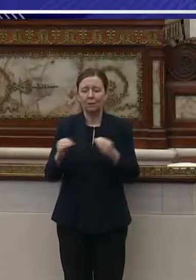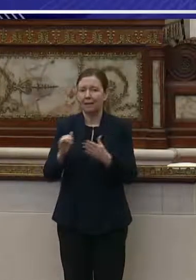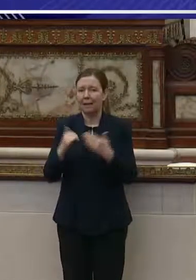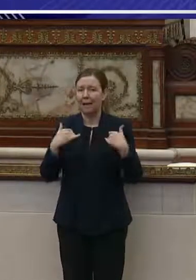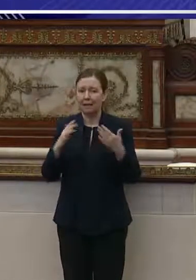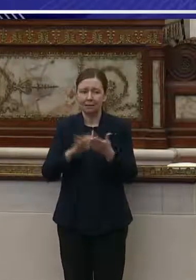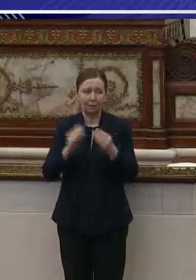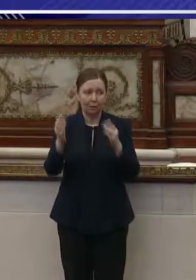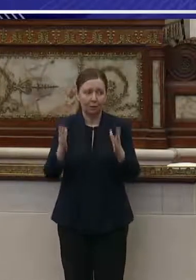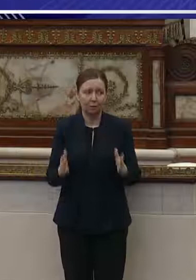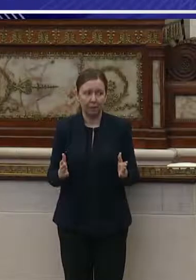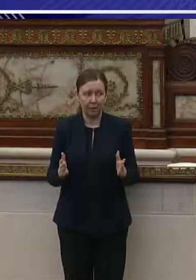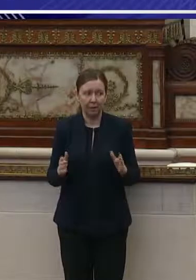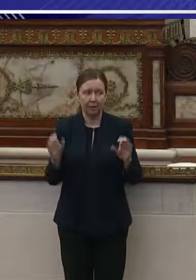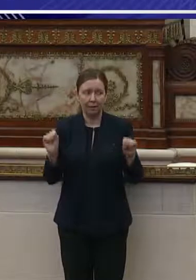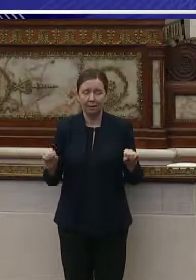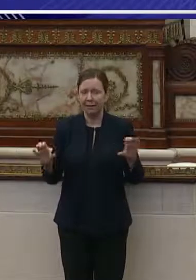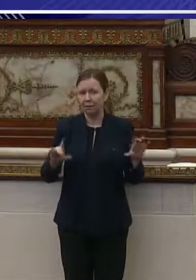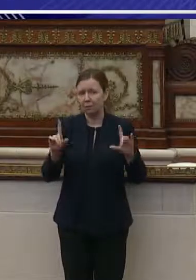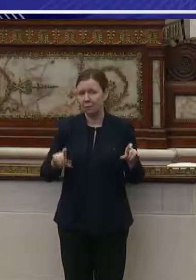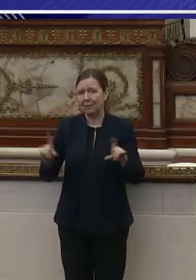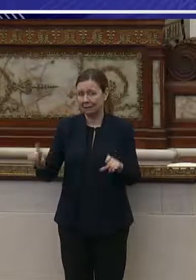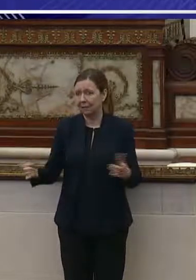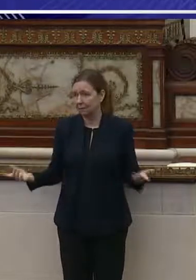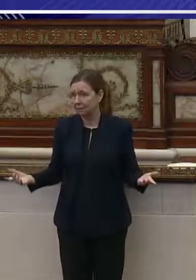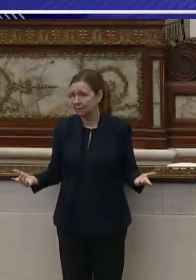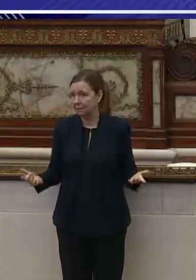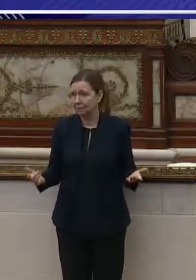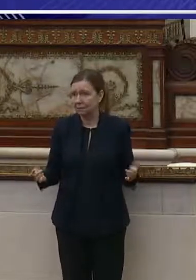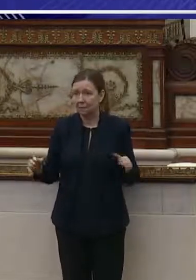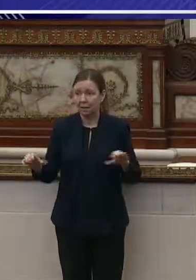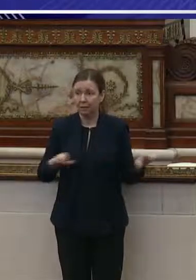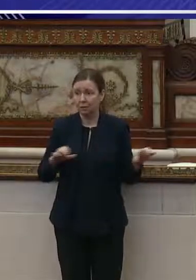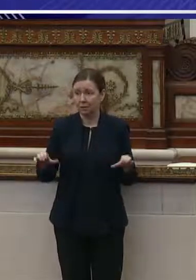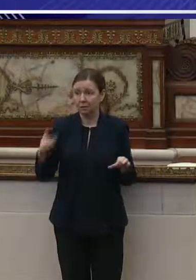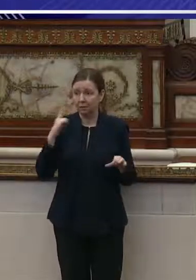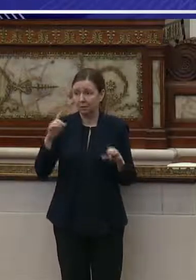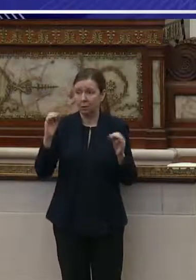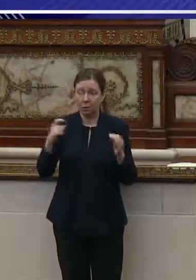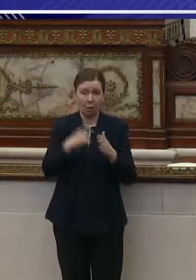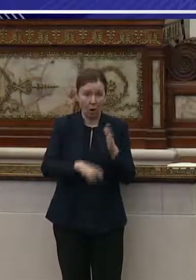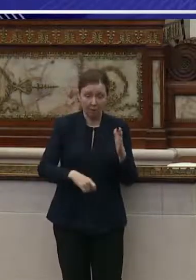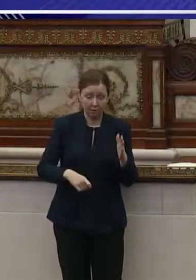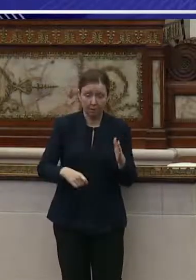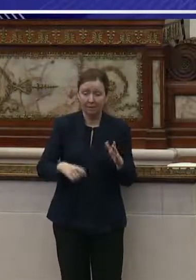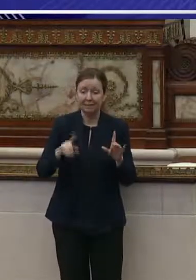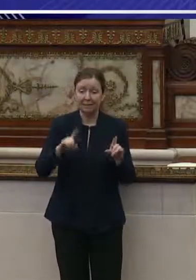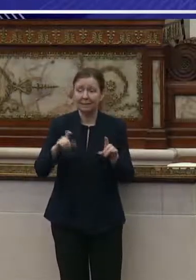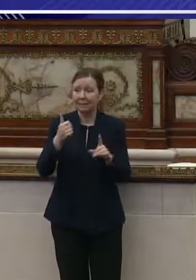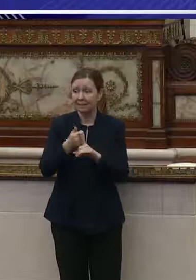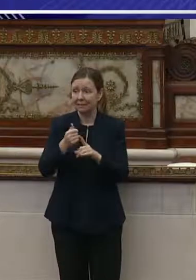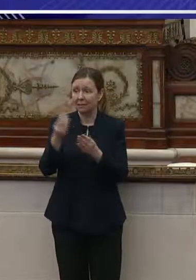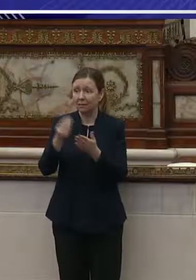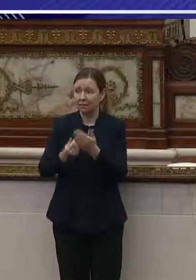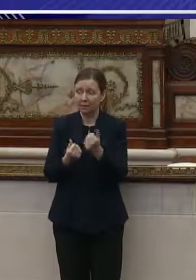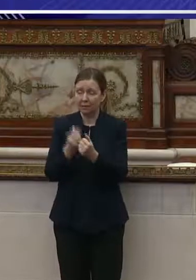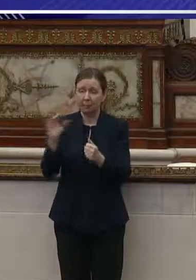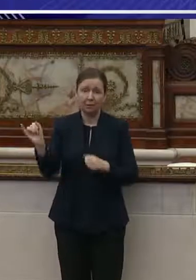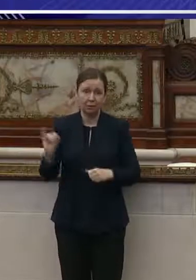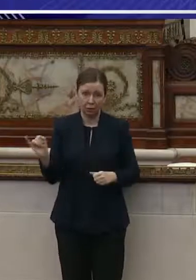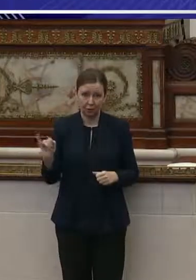medical provider can do testing and do it for no cost. The test itself is funded by